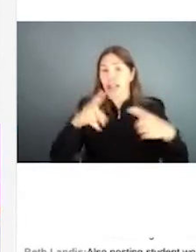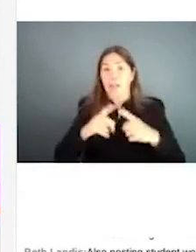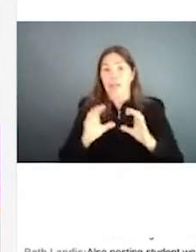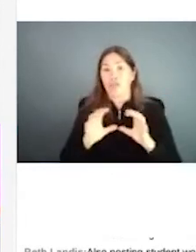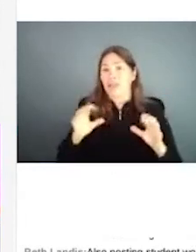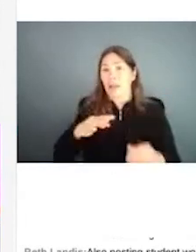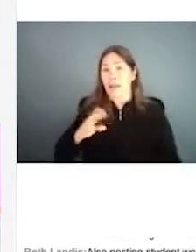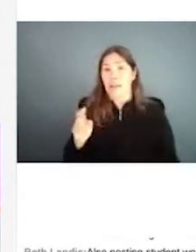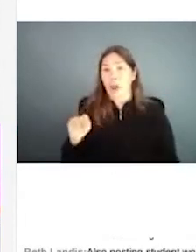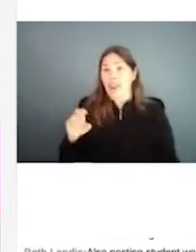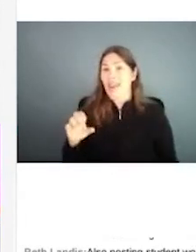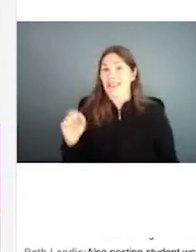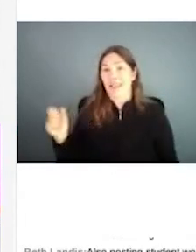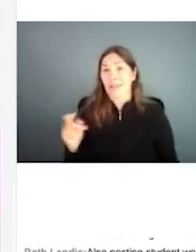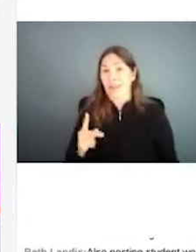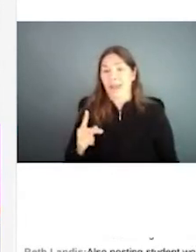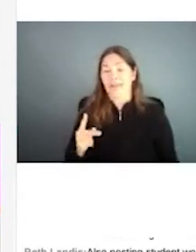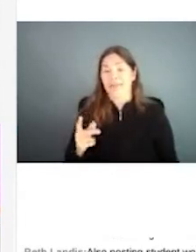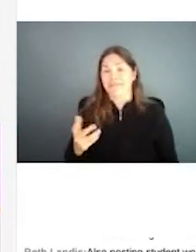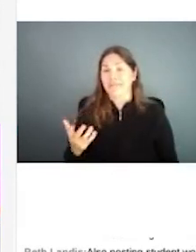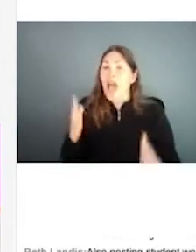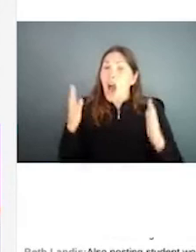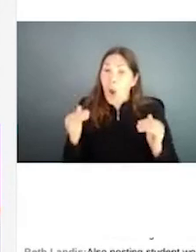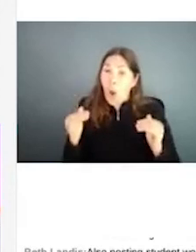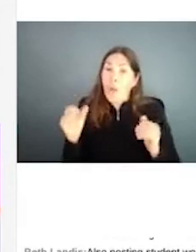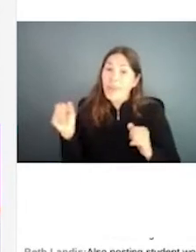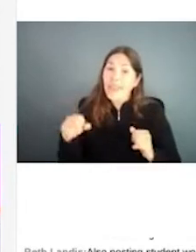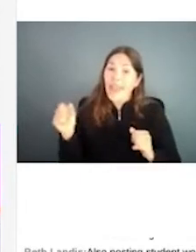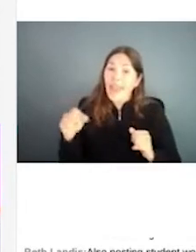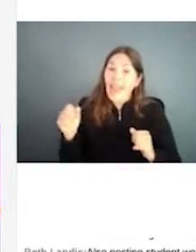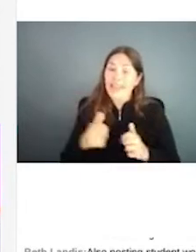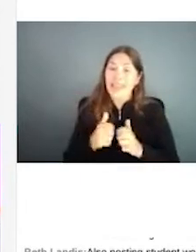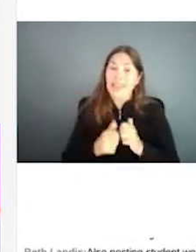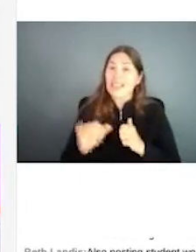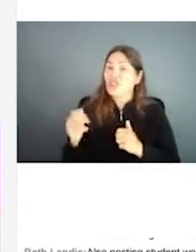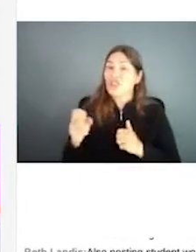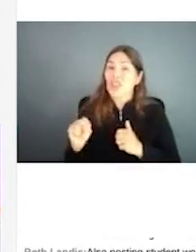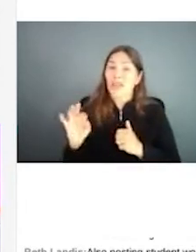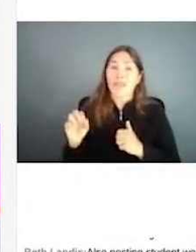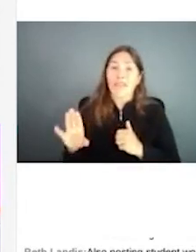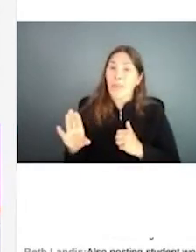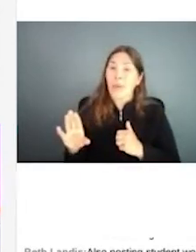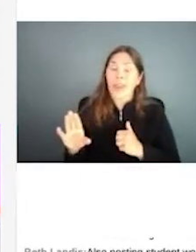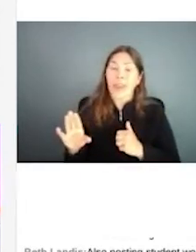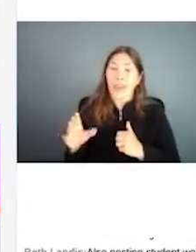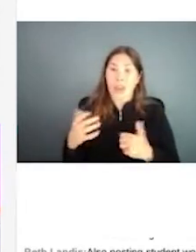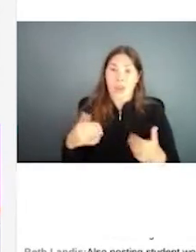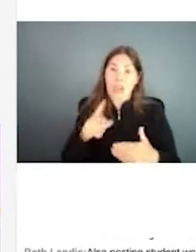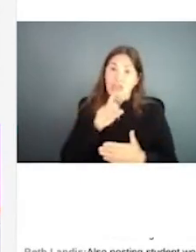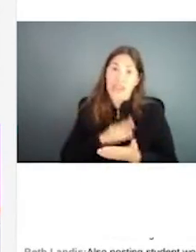coming back. I hope it does, because each January or February, you got a